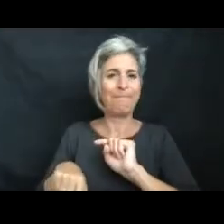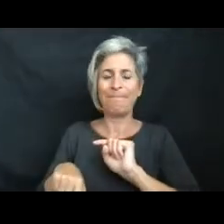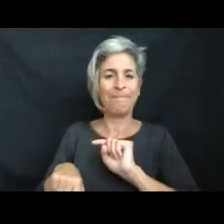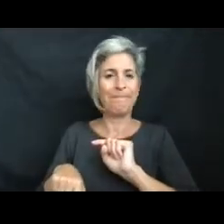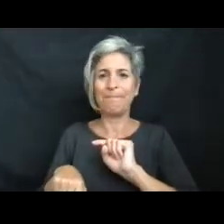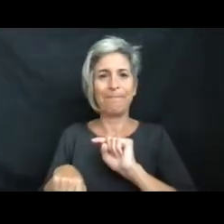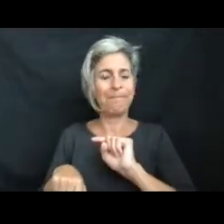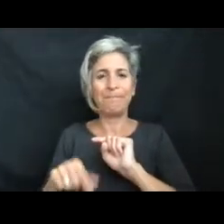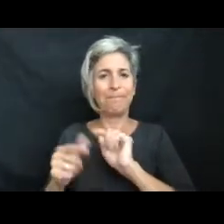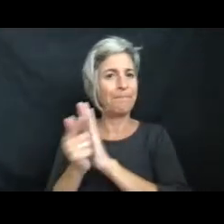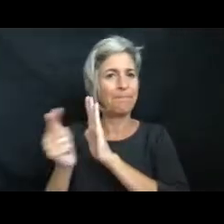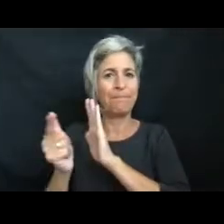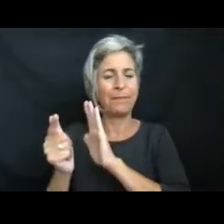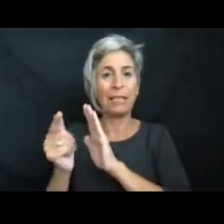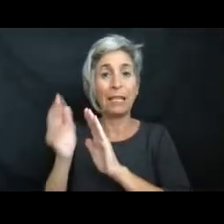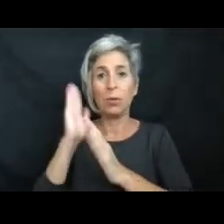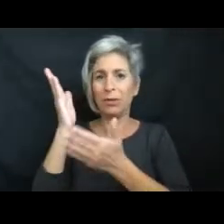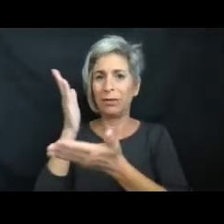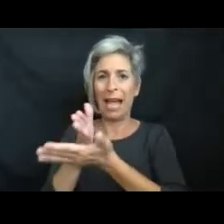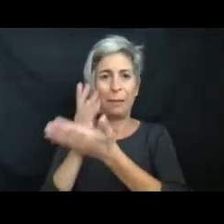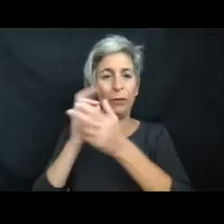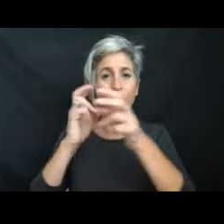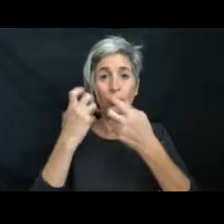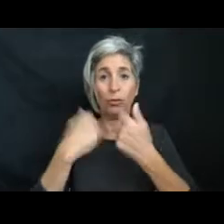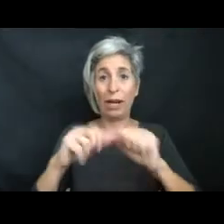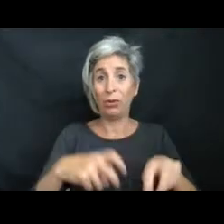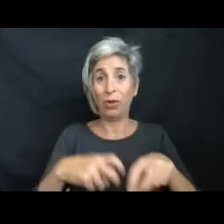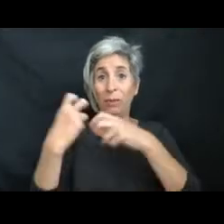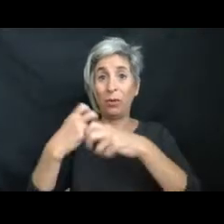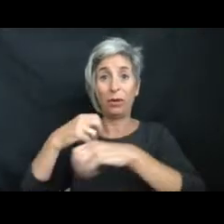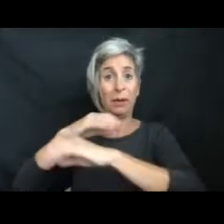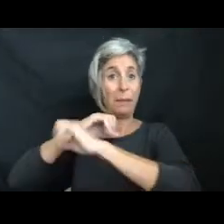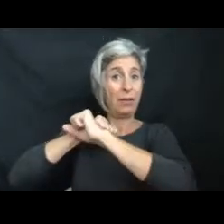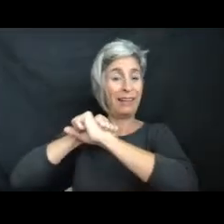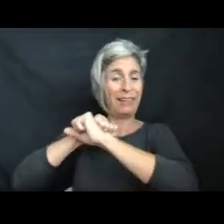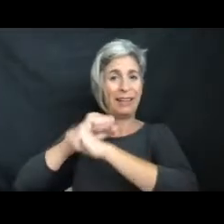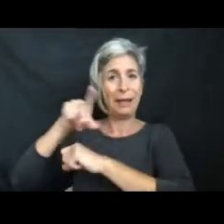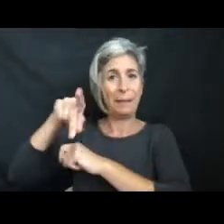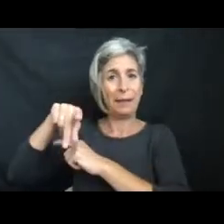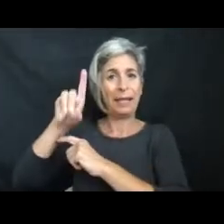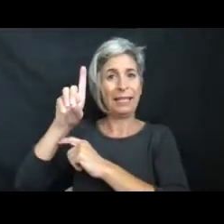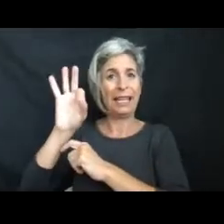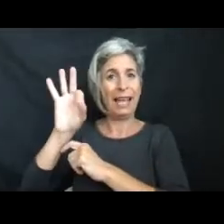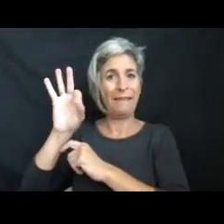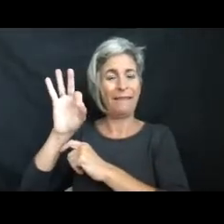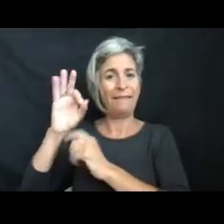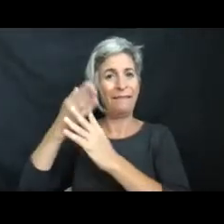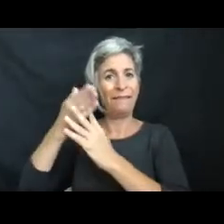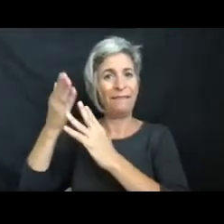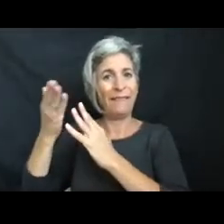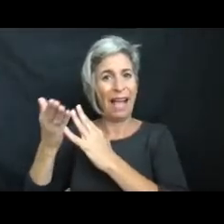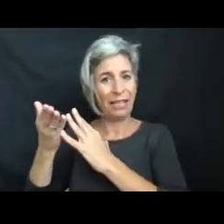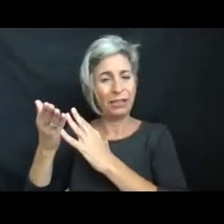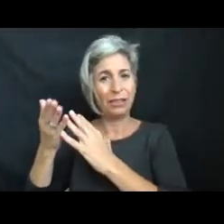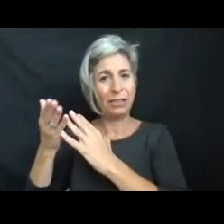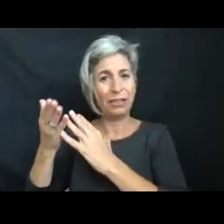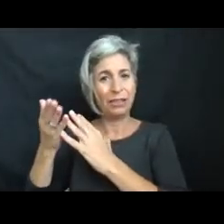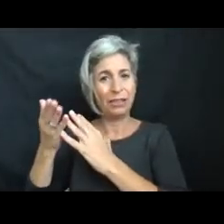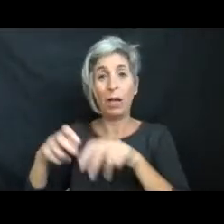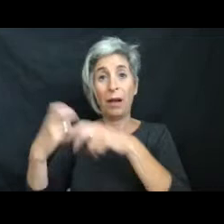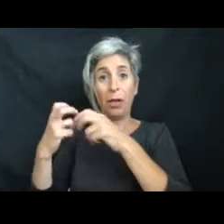will get stopped if you try to upload protected PDF files. So please make sure when uploading your drawings or